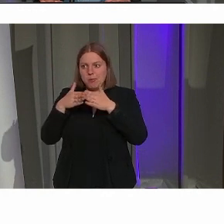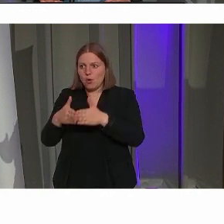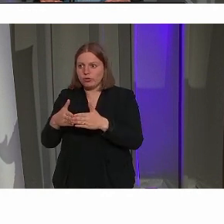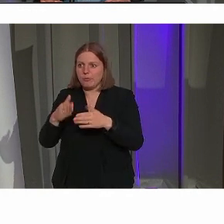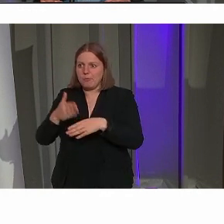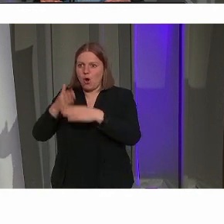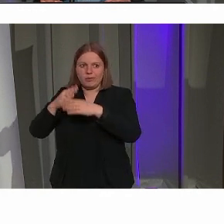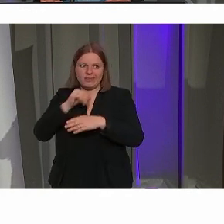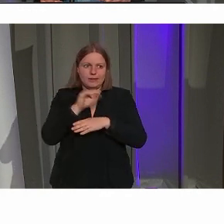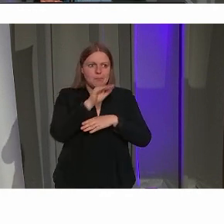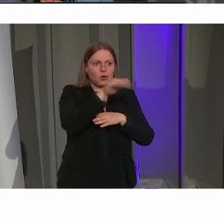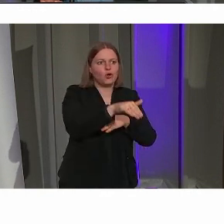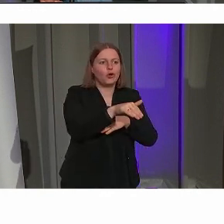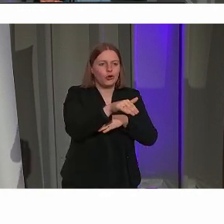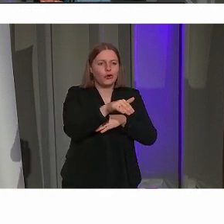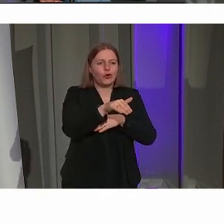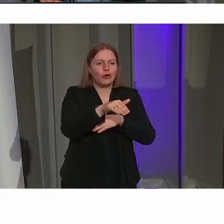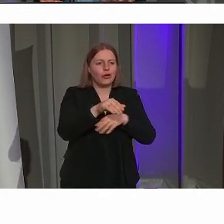build a boat instead.